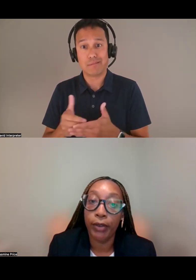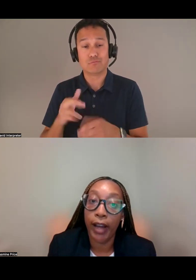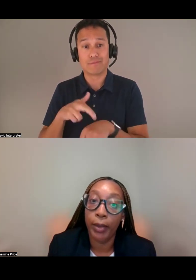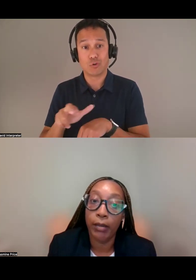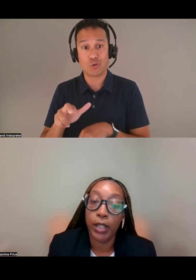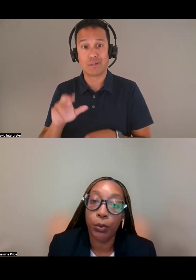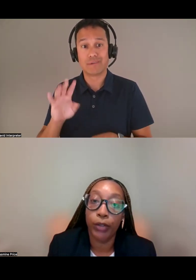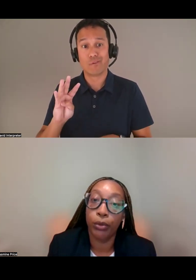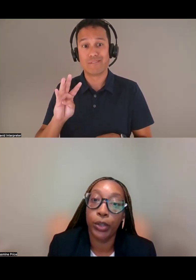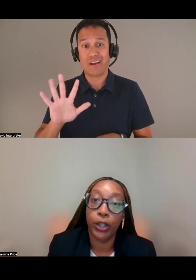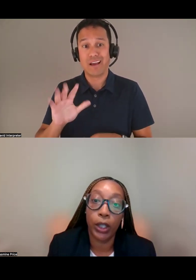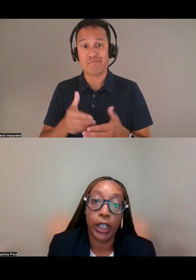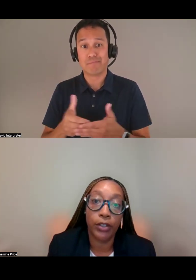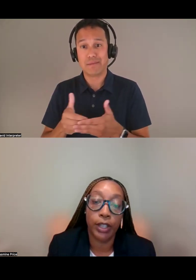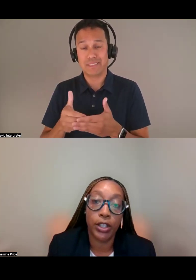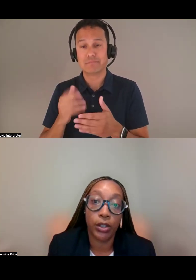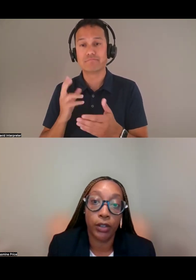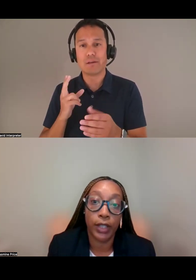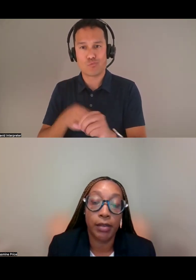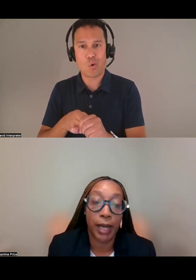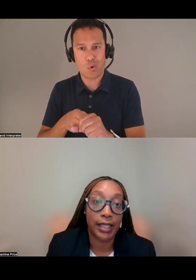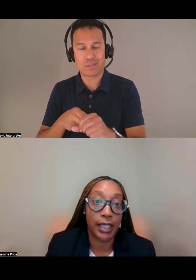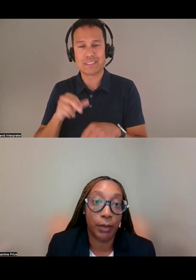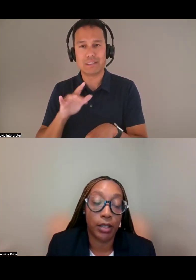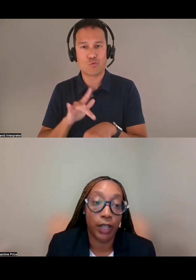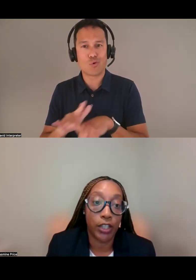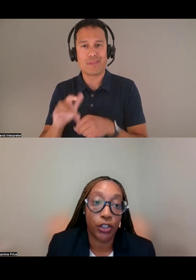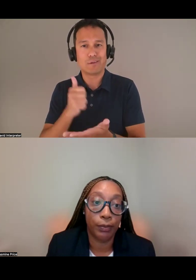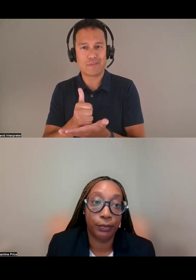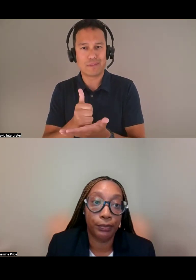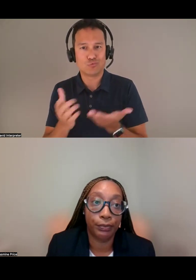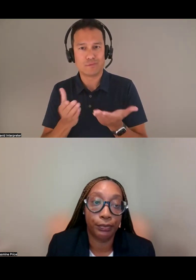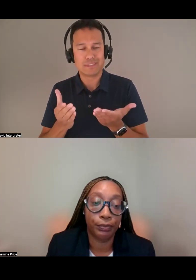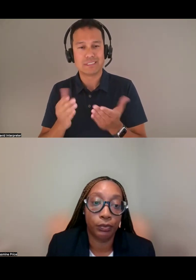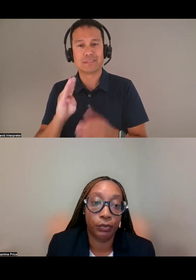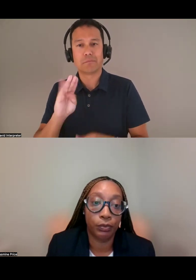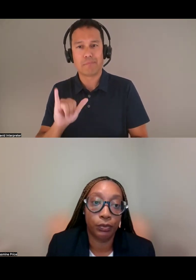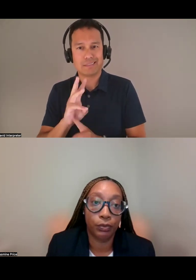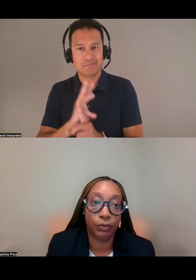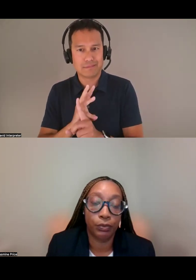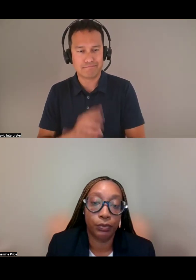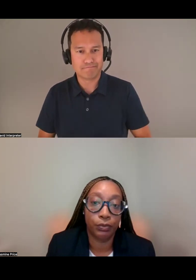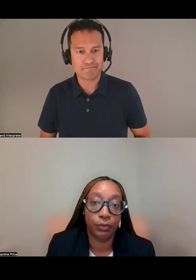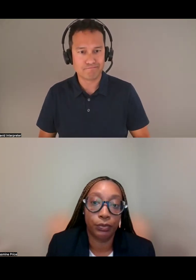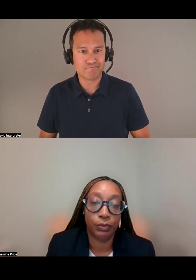and 45 babies were enrolled in early intervention services by 6 months of age.